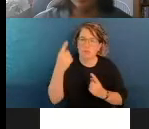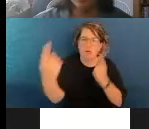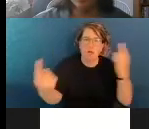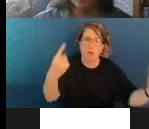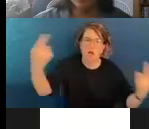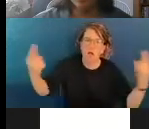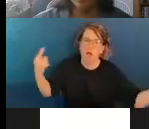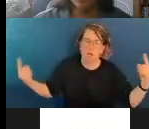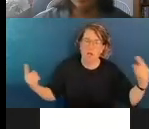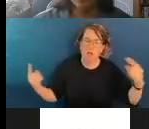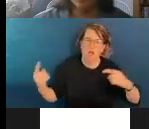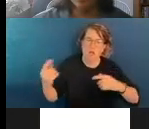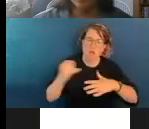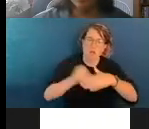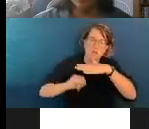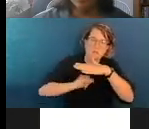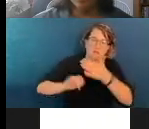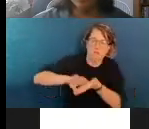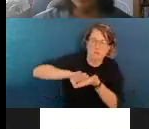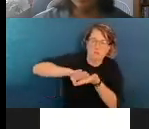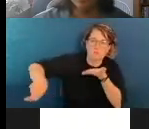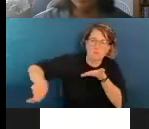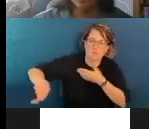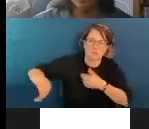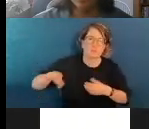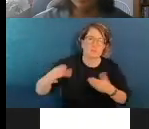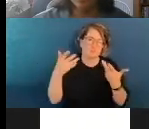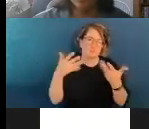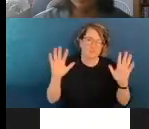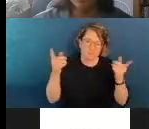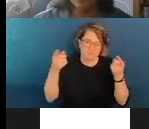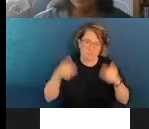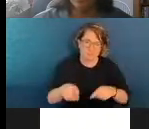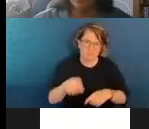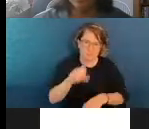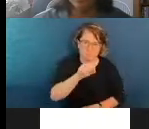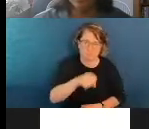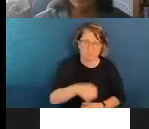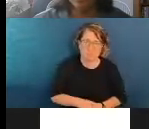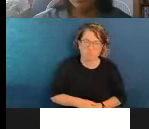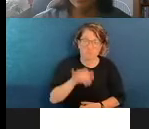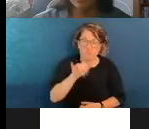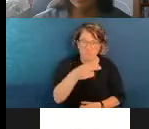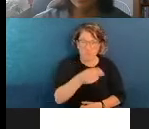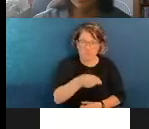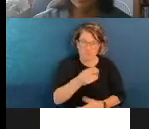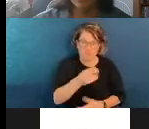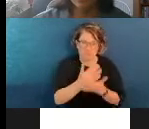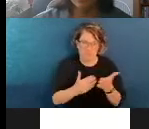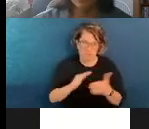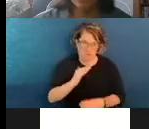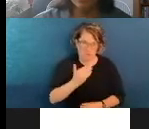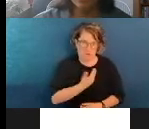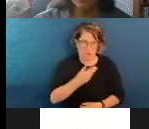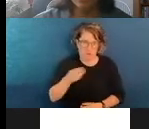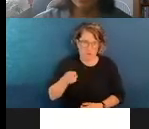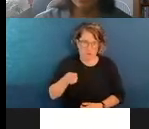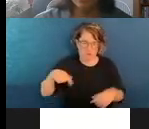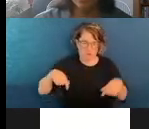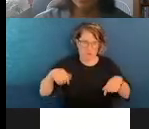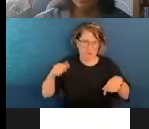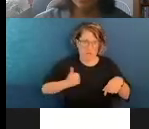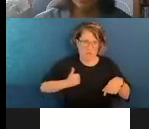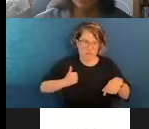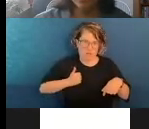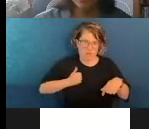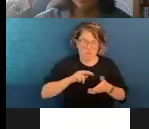marginalization. This history is part of Canada, and we all share a responsibility for healing